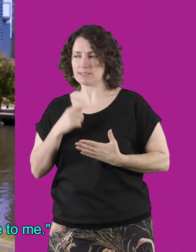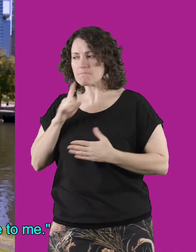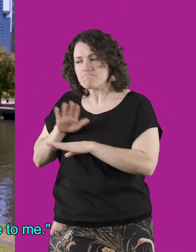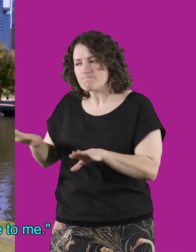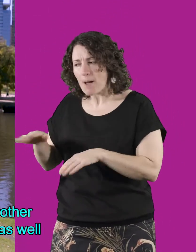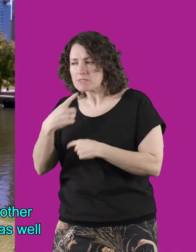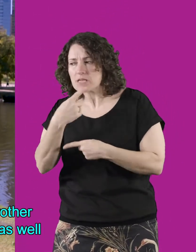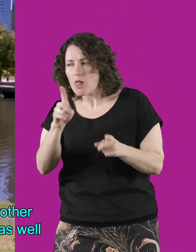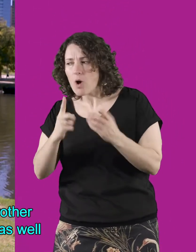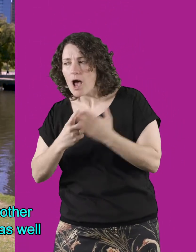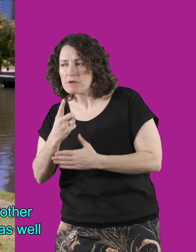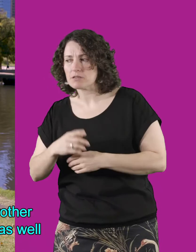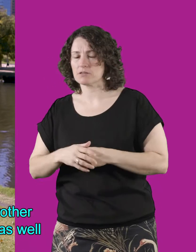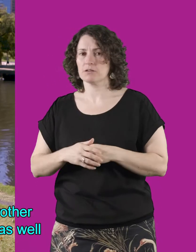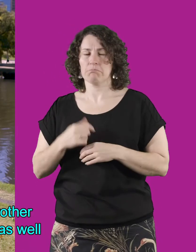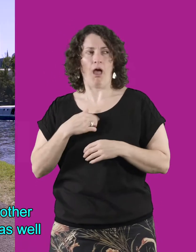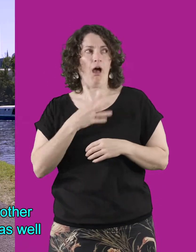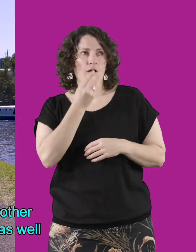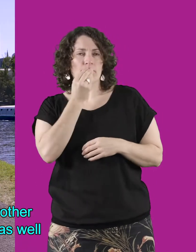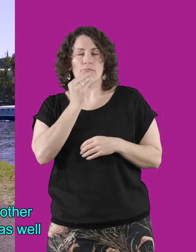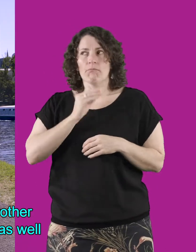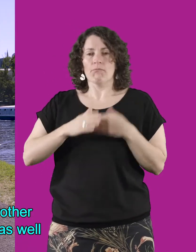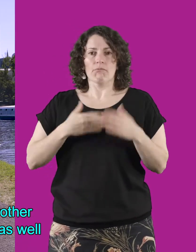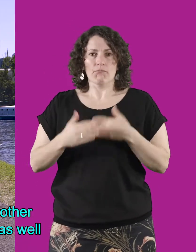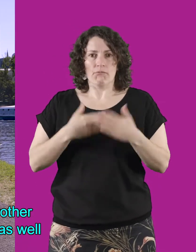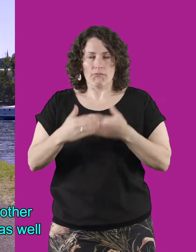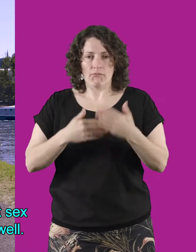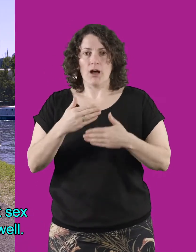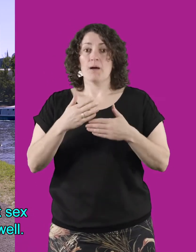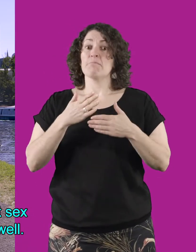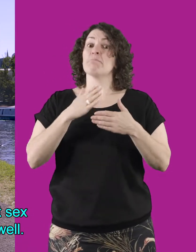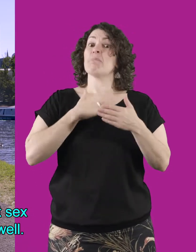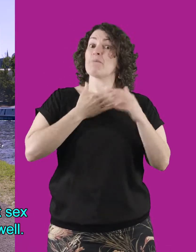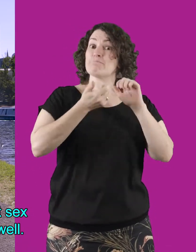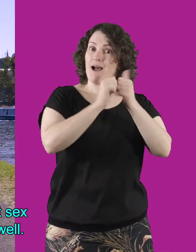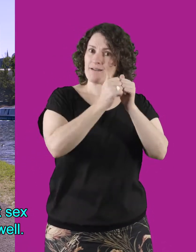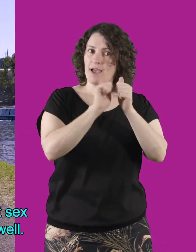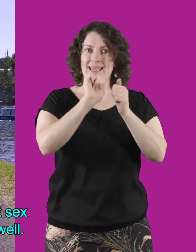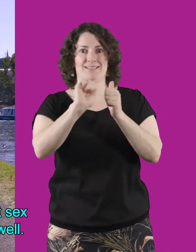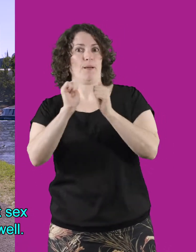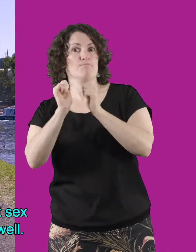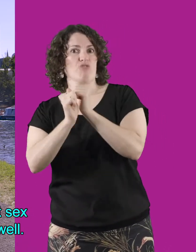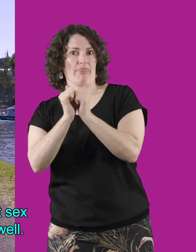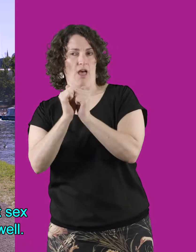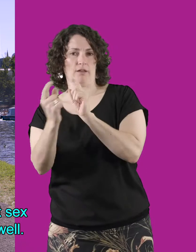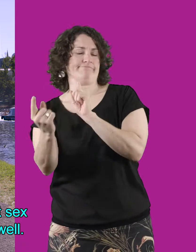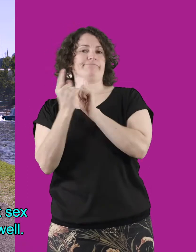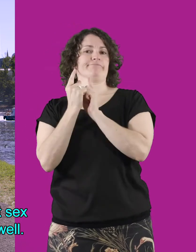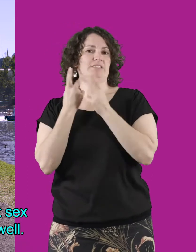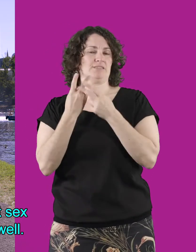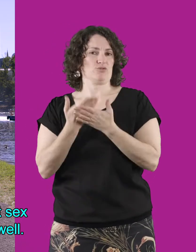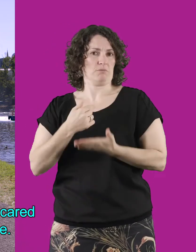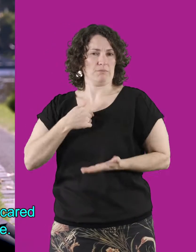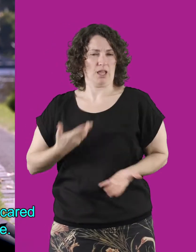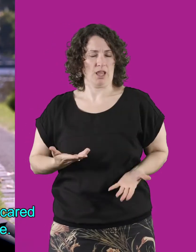to me." My partner's brother used to use me as well and have gets 6 out of me as